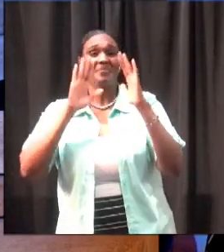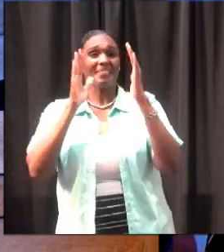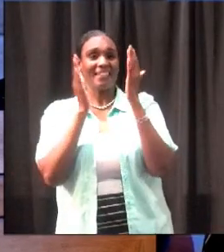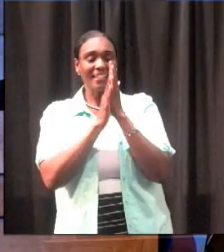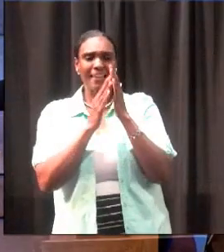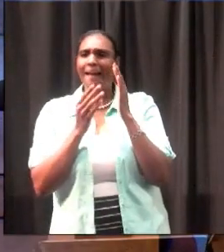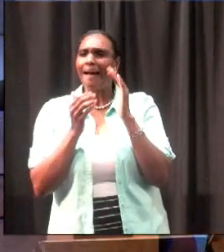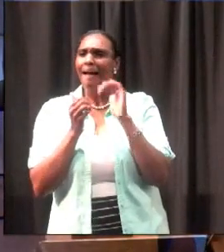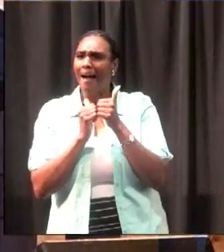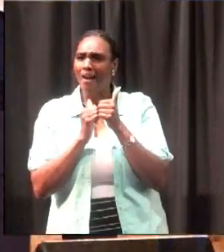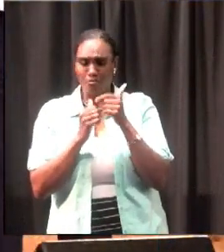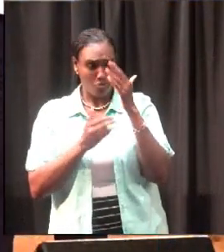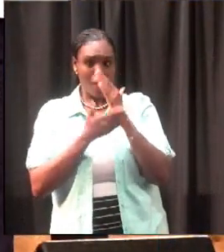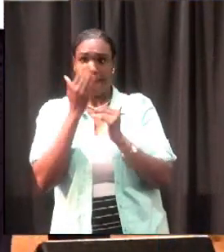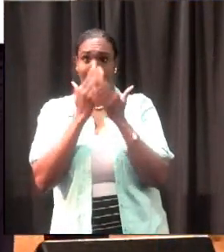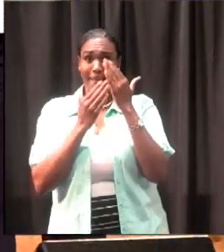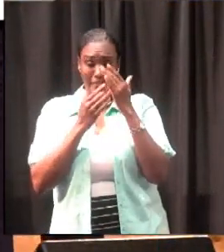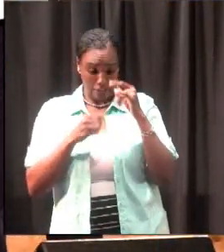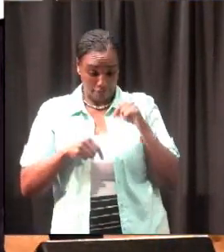with your feet.